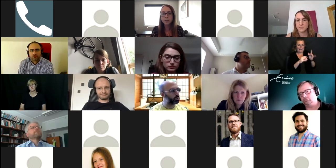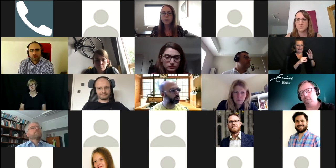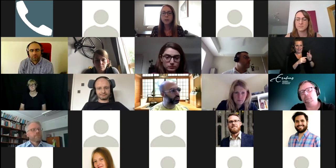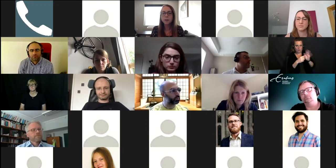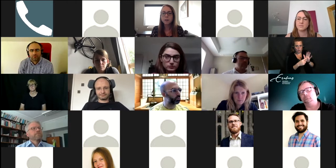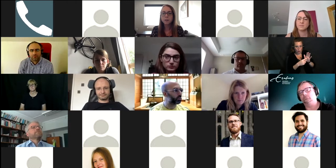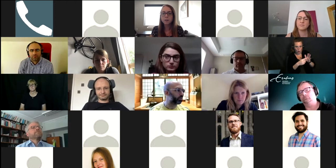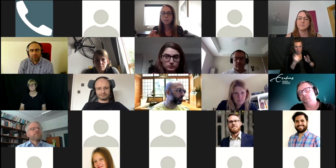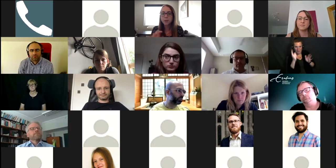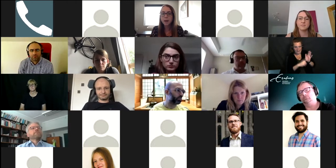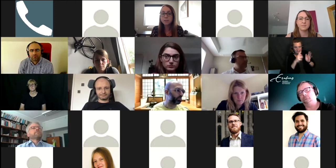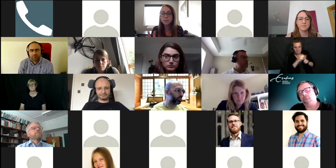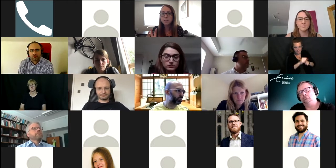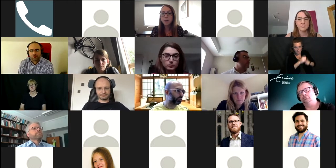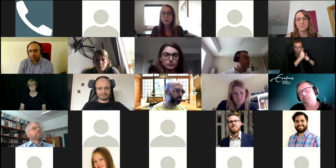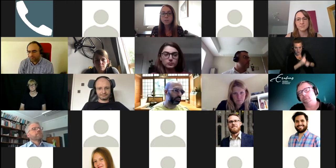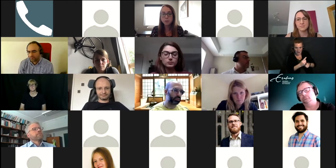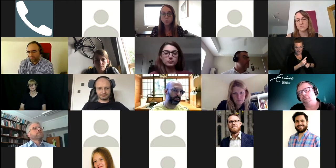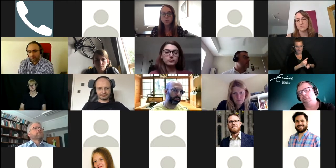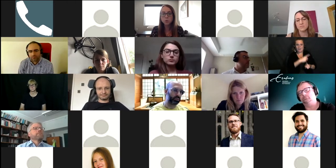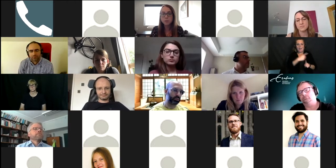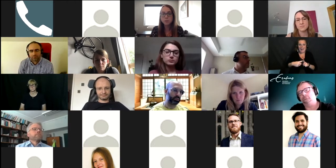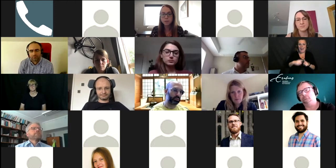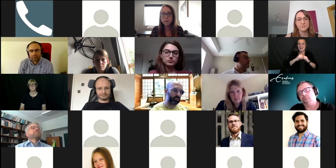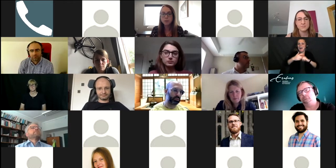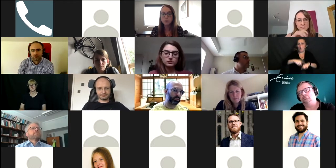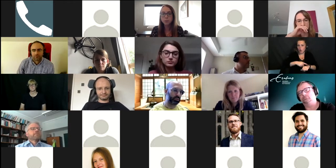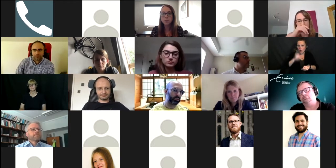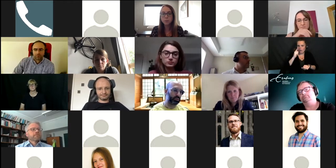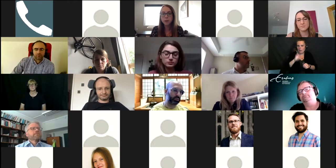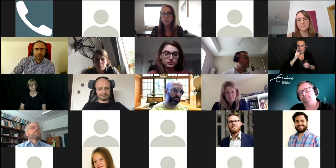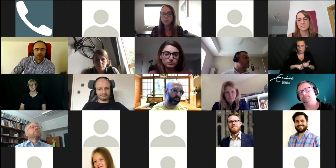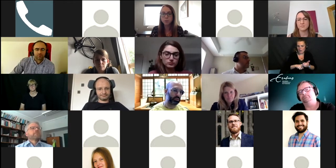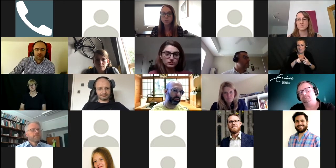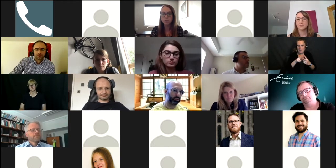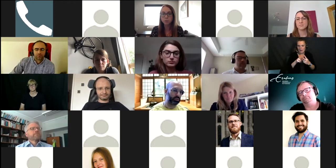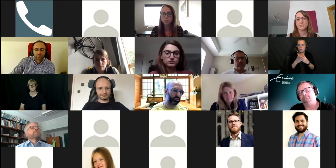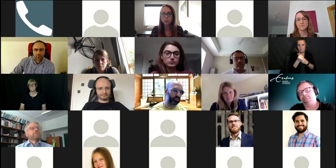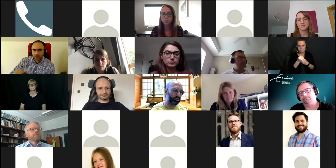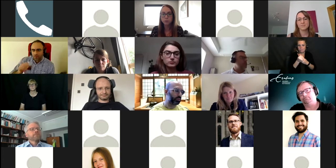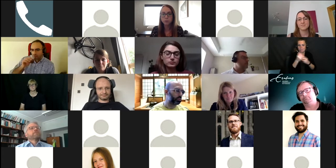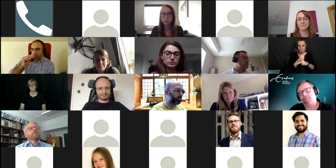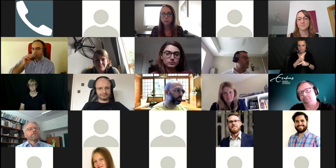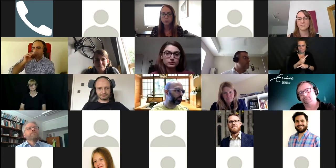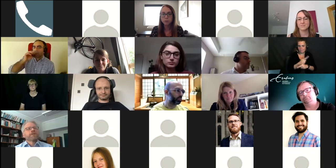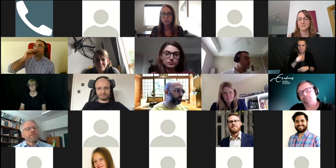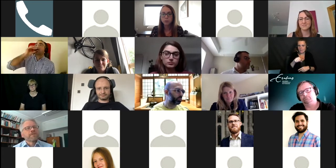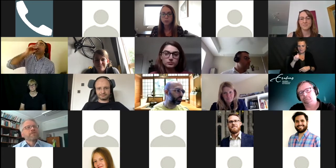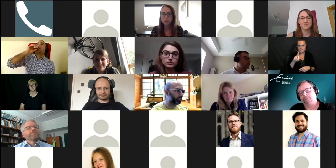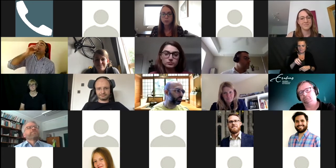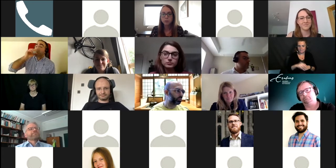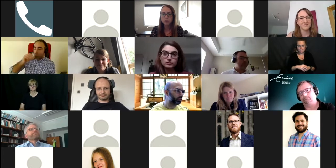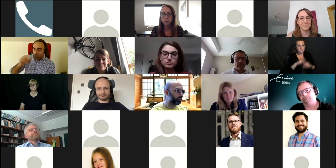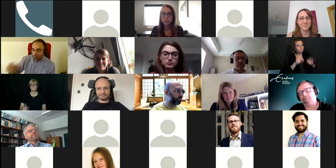correctly and the time they took to do it. Yes, it was a combined measure of both. Okay, thanks very